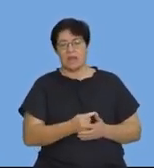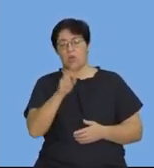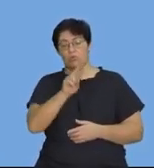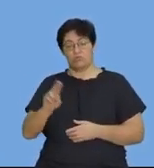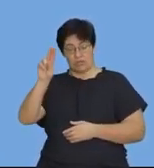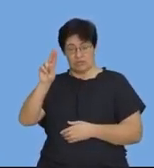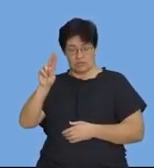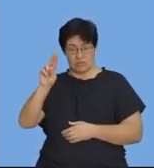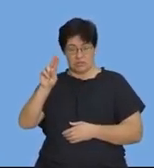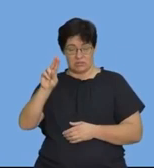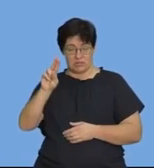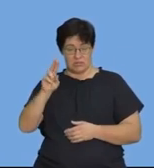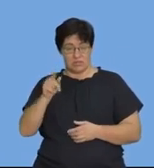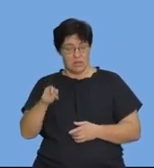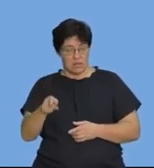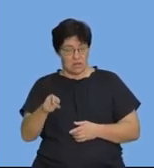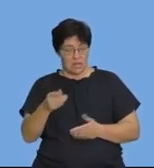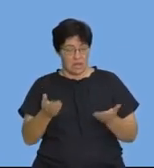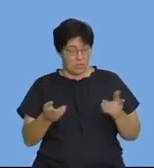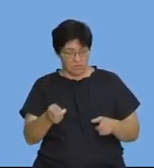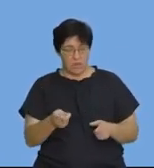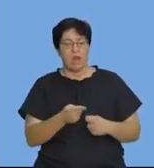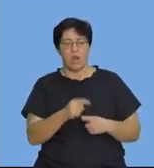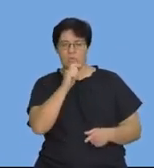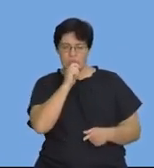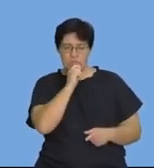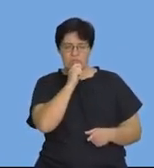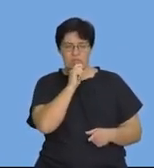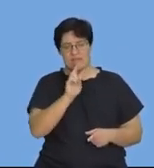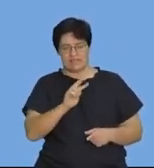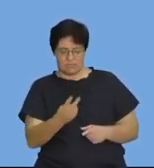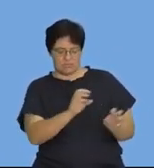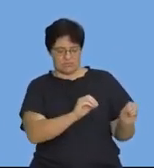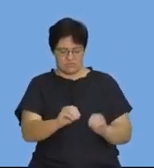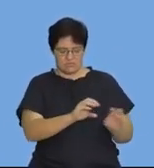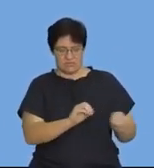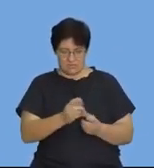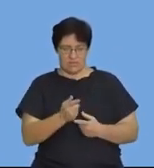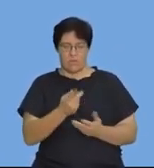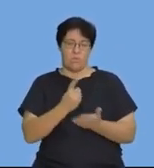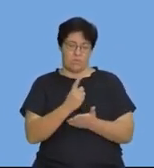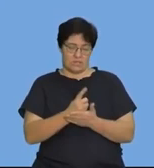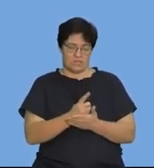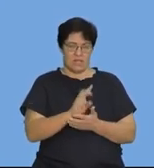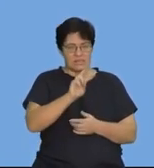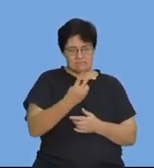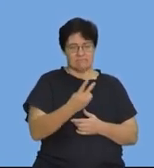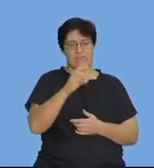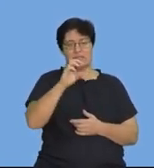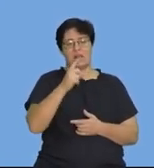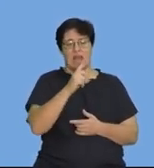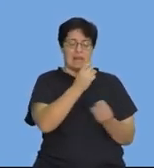equation, just try to use substitution at all times, because really that's the one that you always mostly gonna